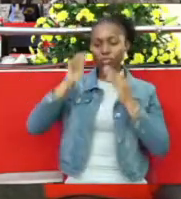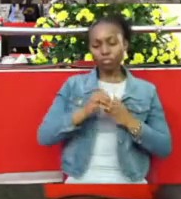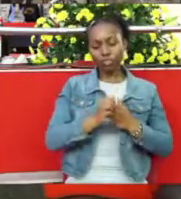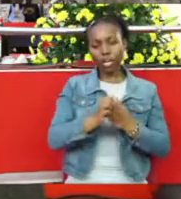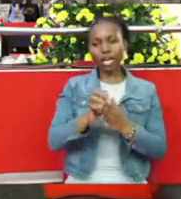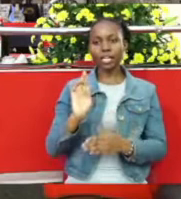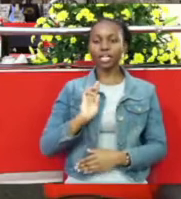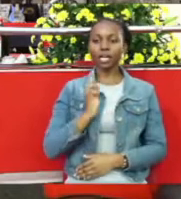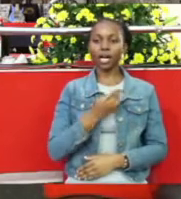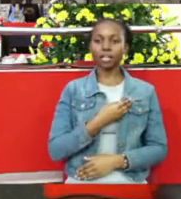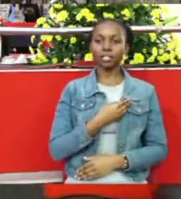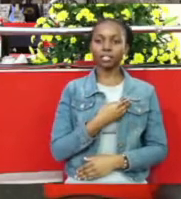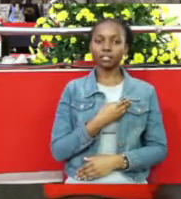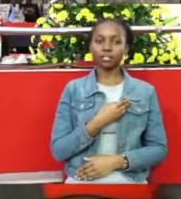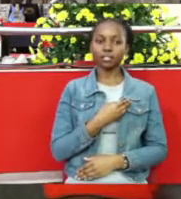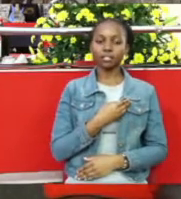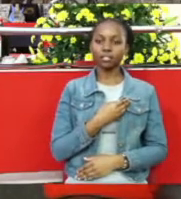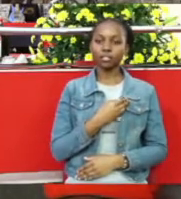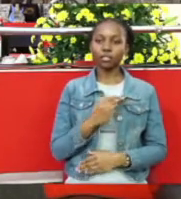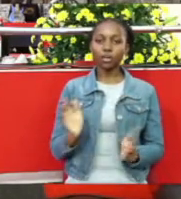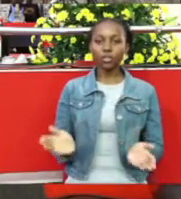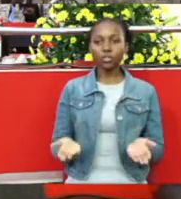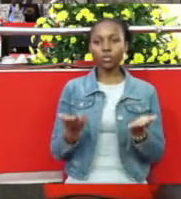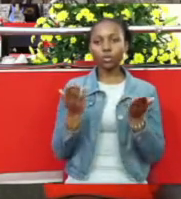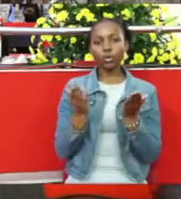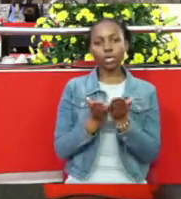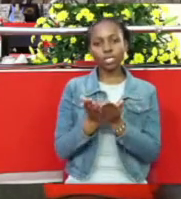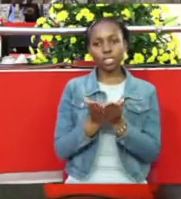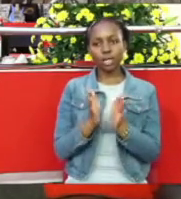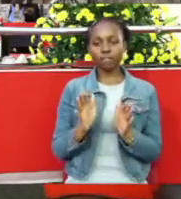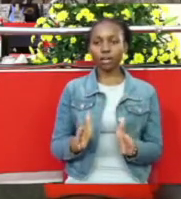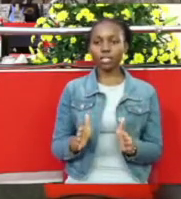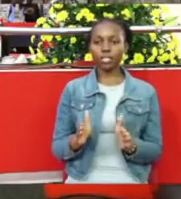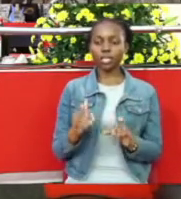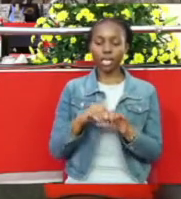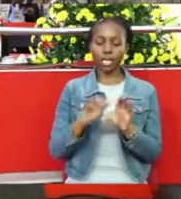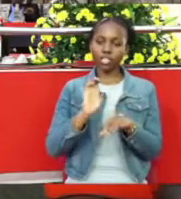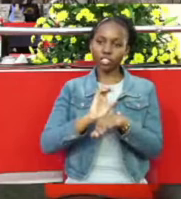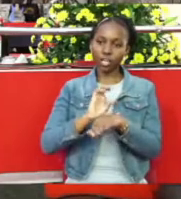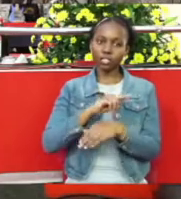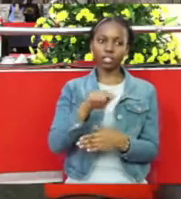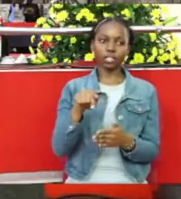to raise up servants in this church. And so